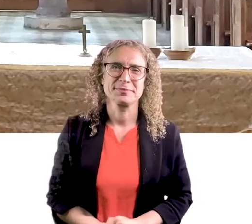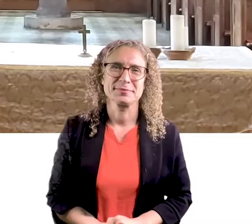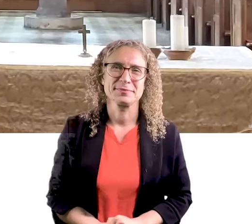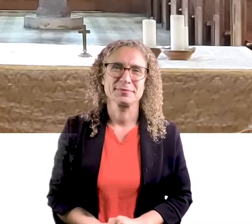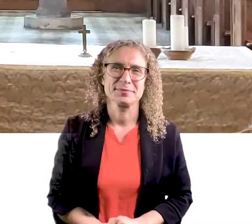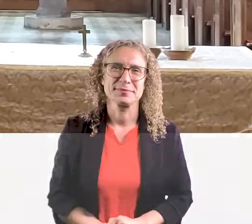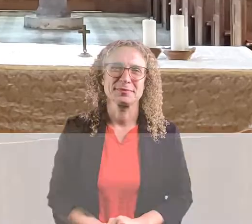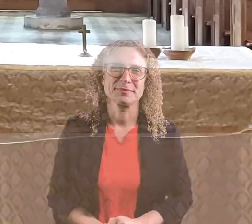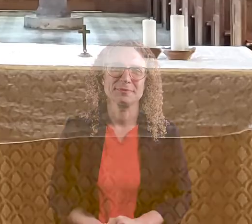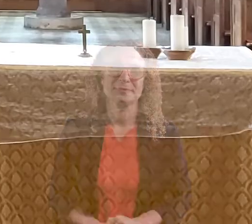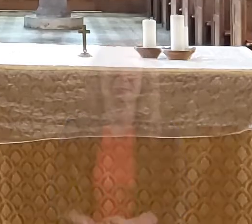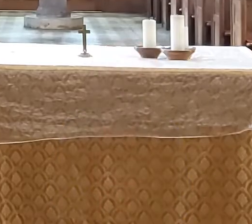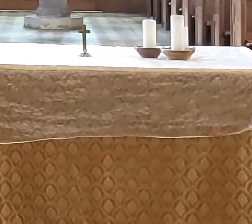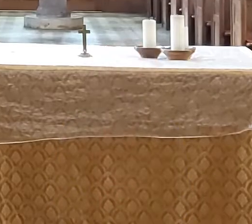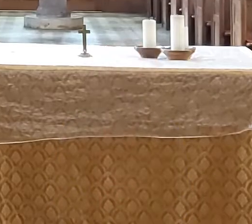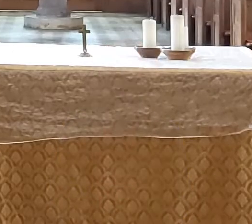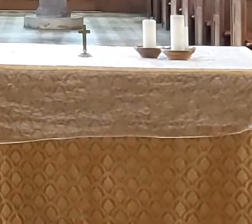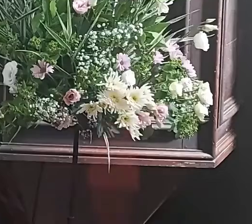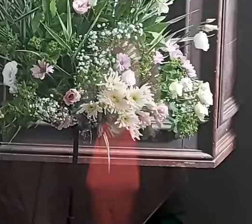Amen.